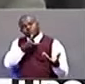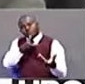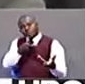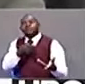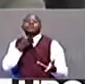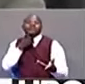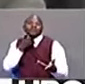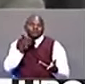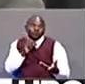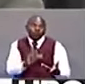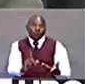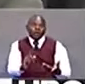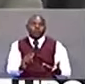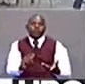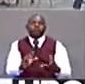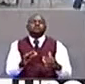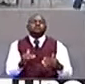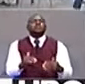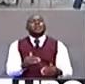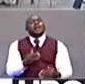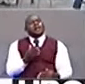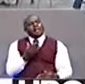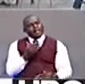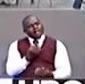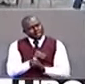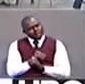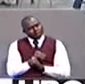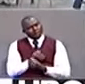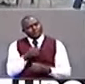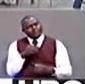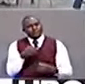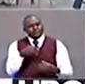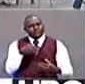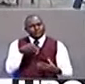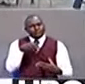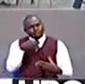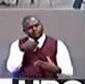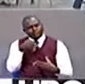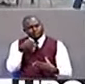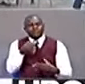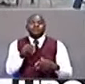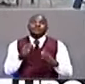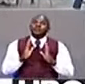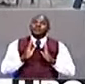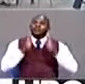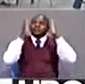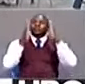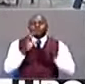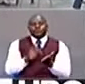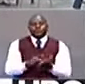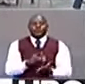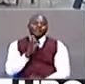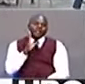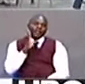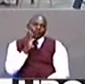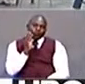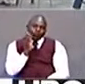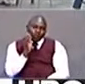Luwero. And I liked the way he was lionizing the Archbishop Dr. Cyprian